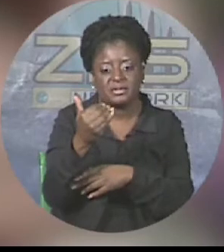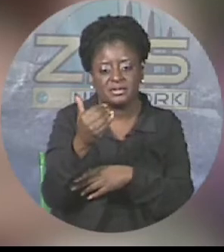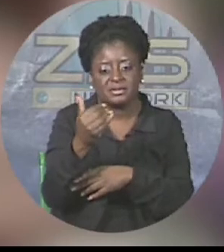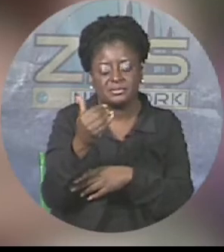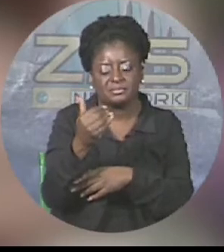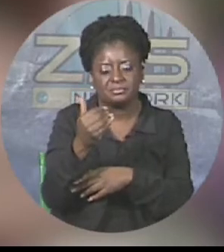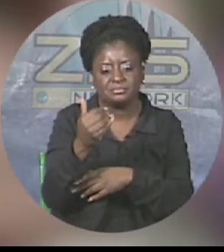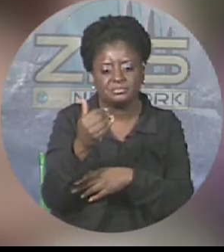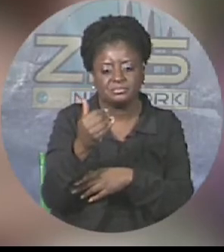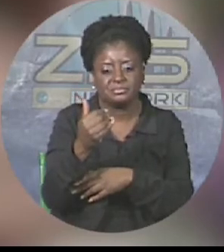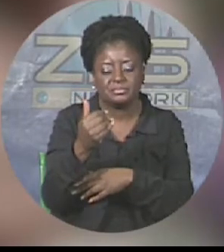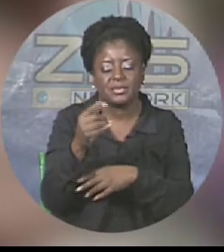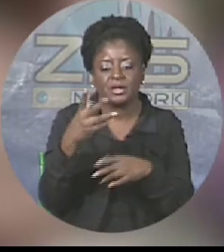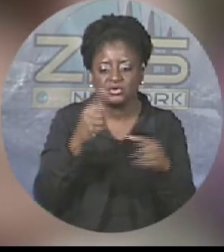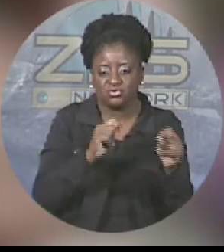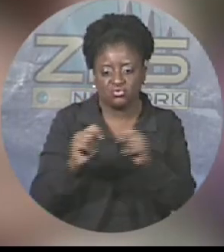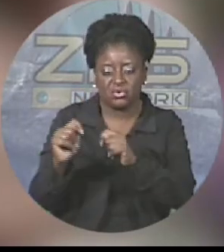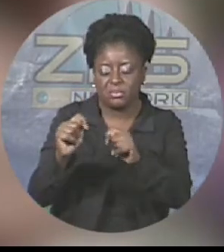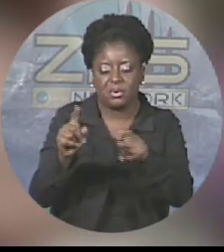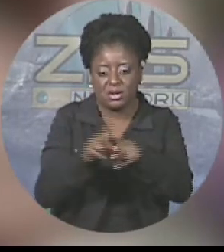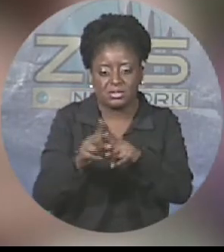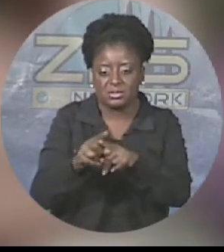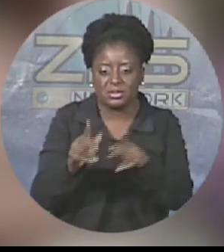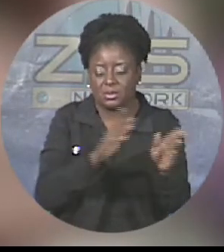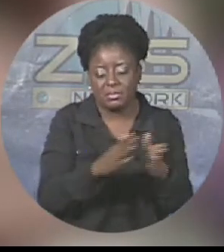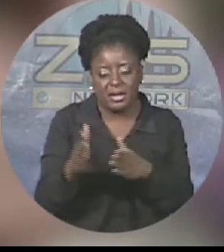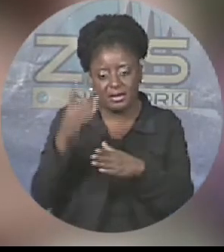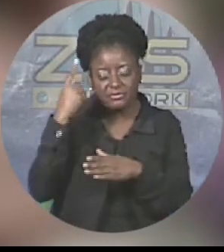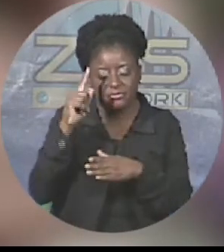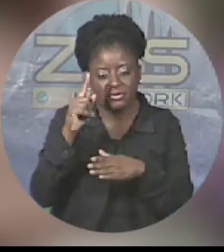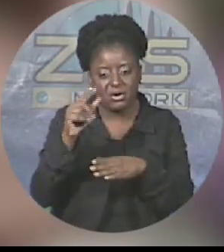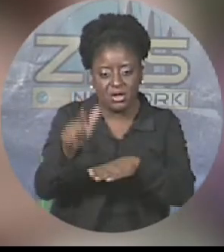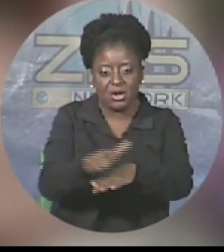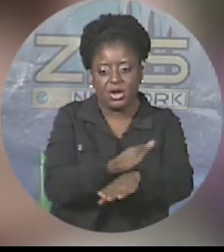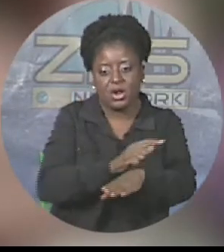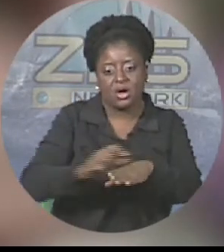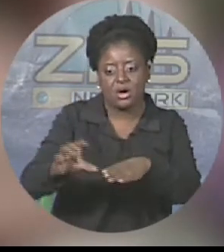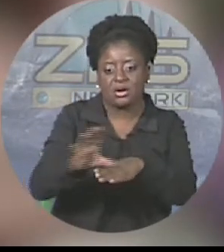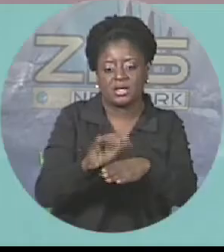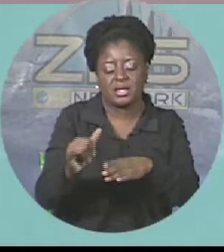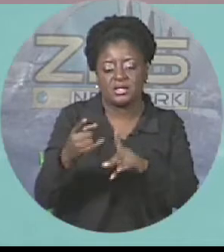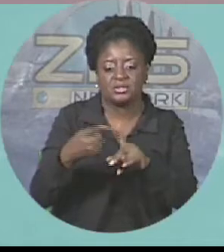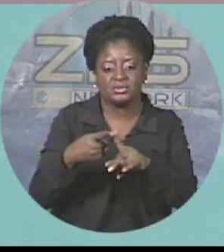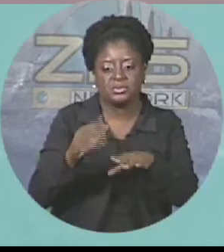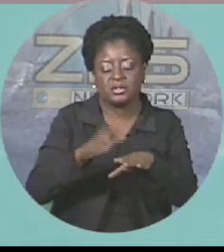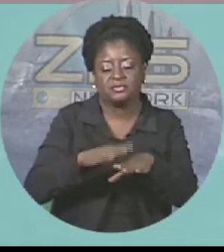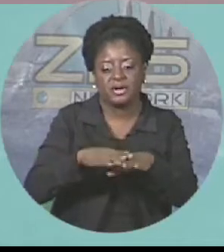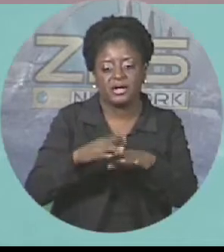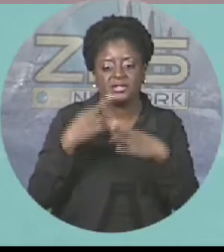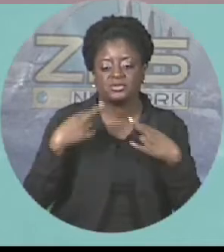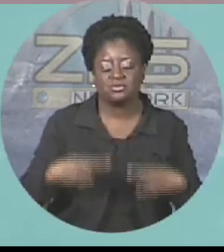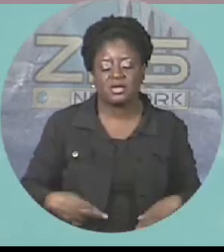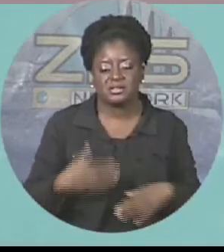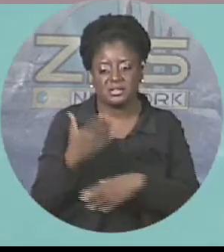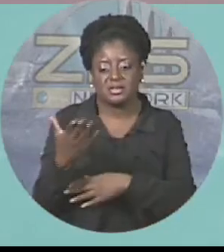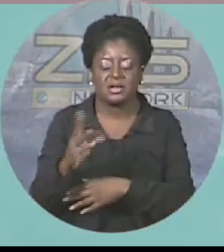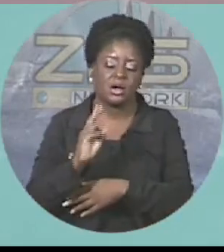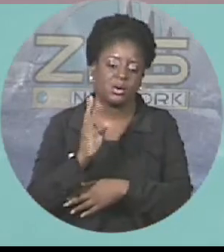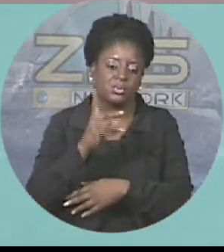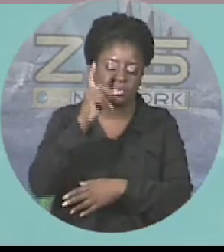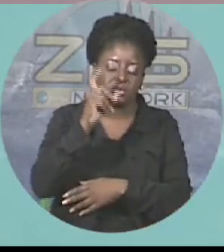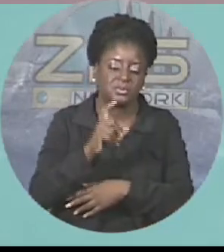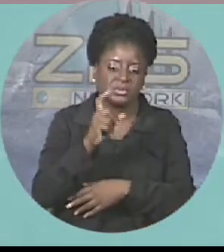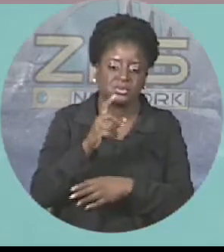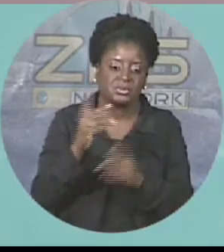is also planned for Long Key to advise residents there. We propose to meet with all of those residents who reside on